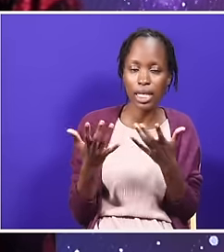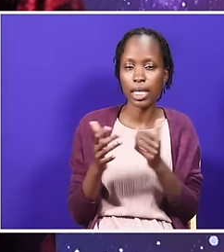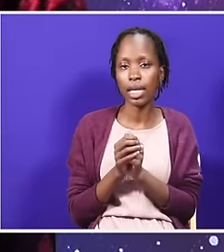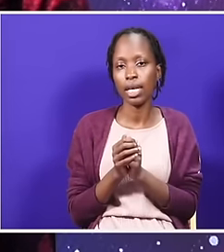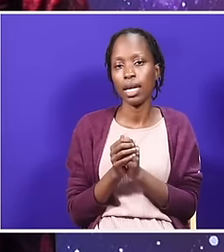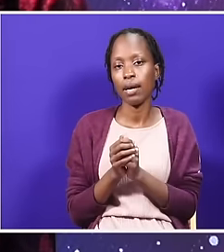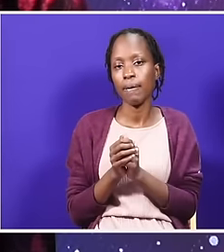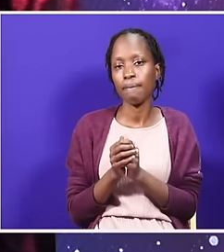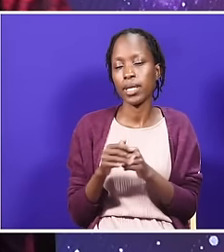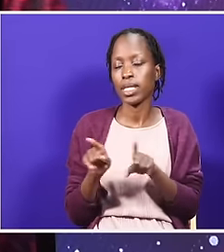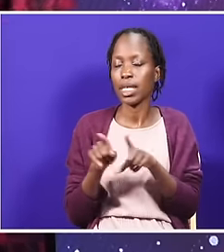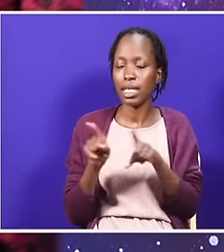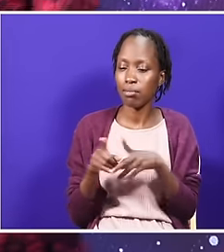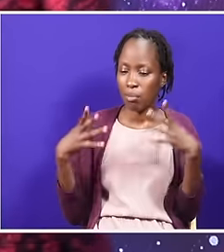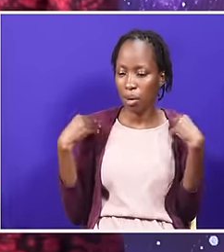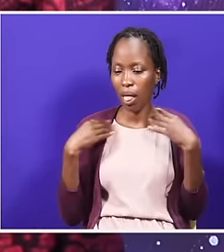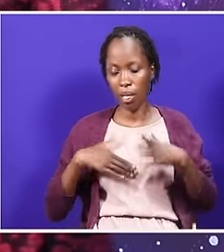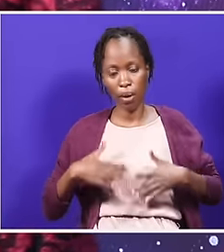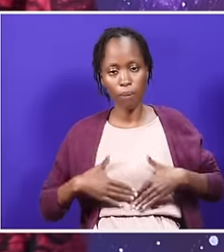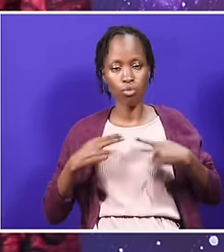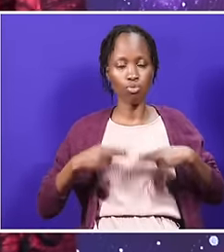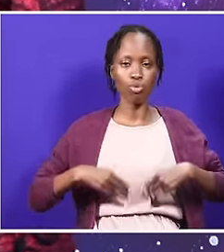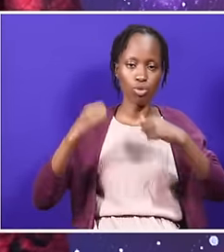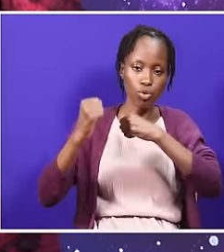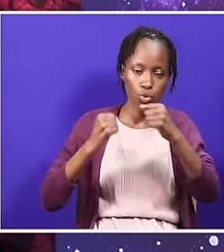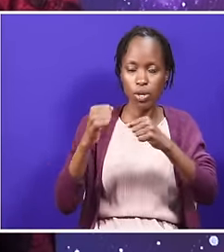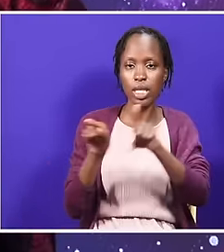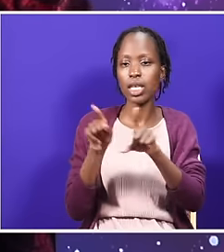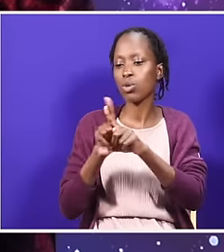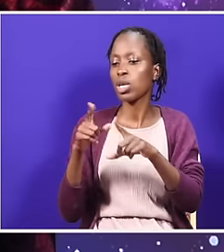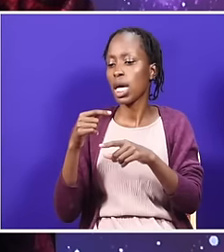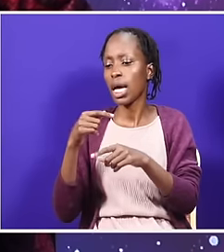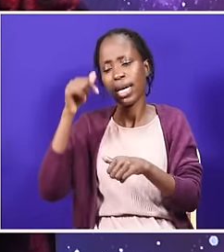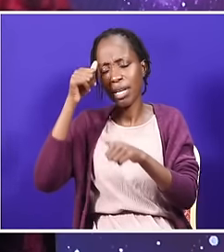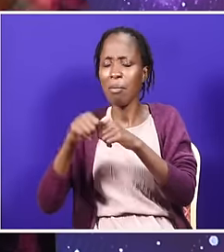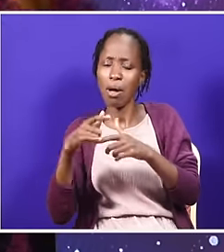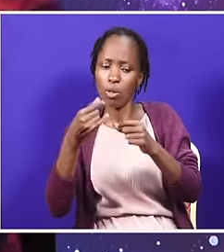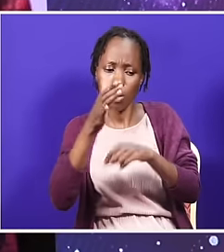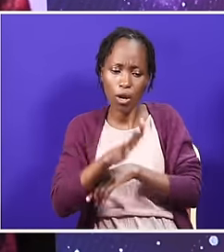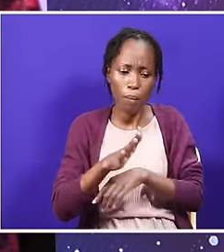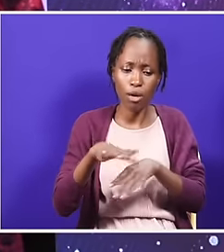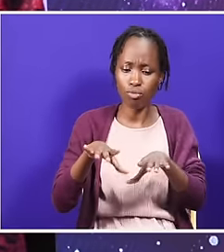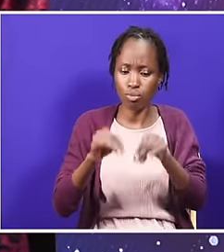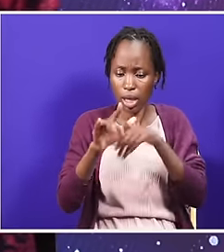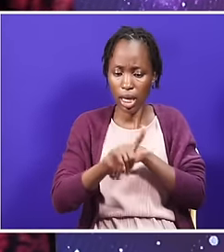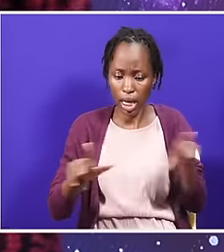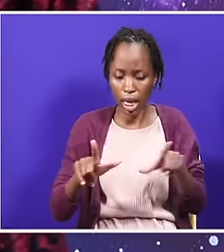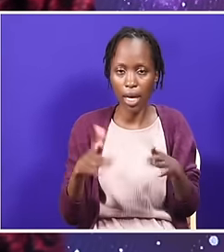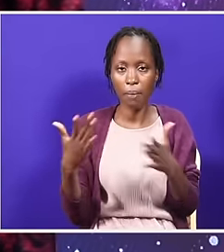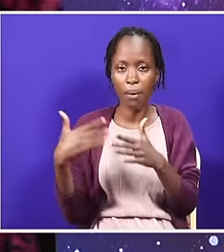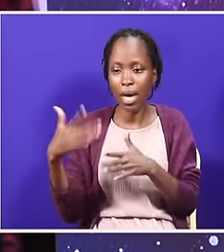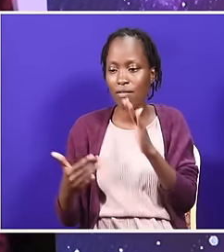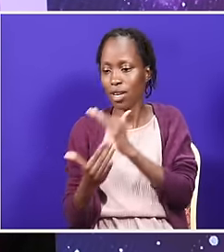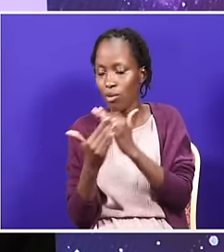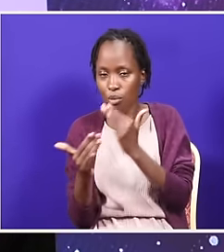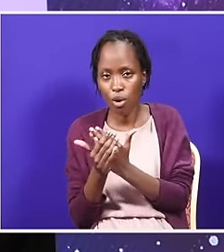around the camp, just rehearsing to himself, we're going back. We're going to take that land. And maybe he sharpened his sword every morning.